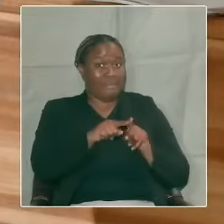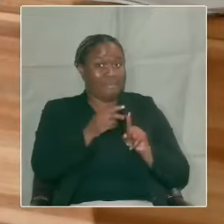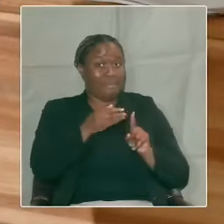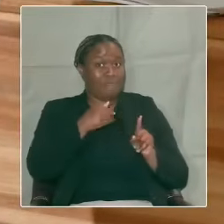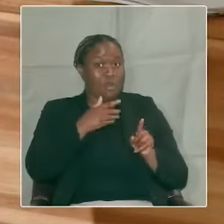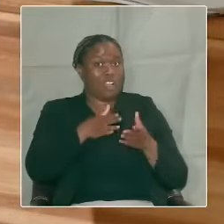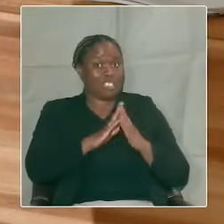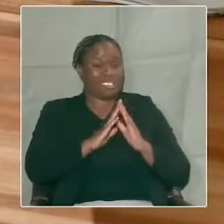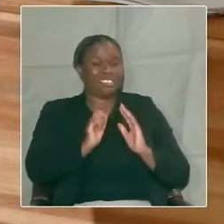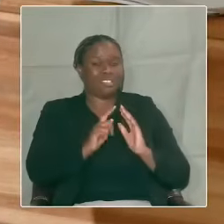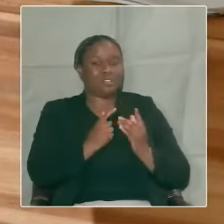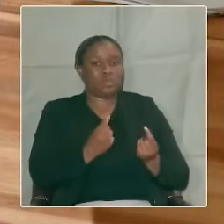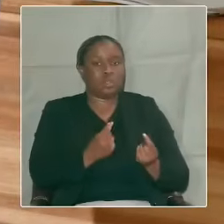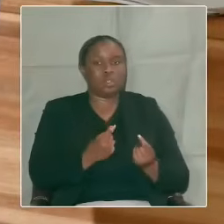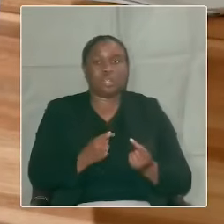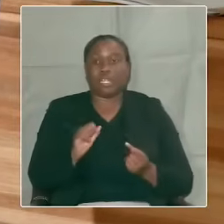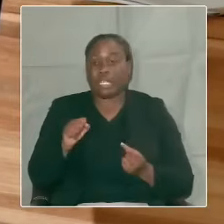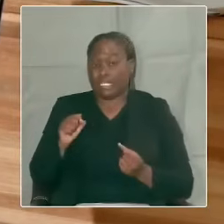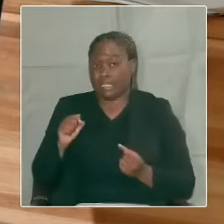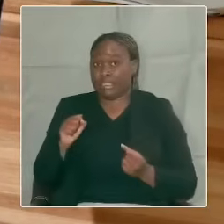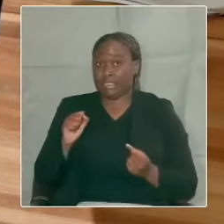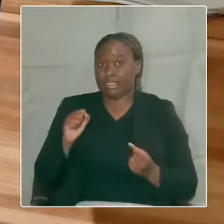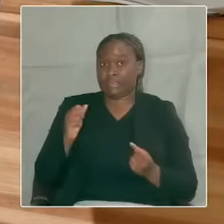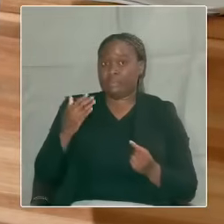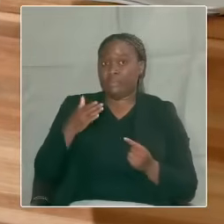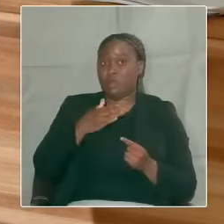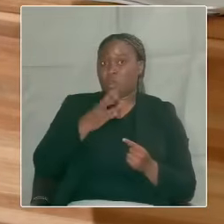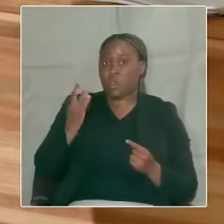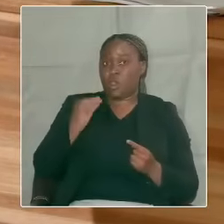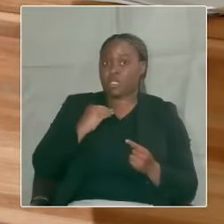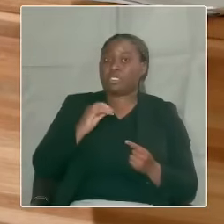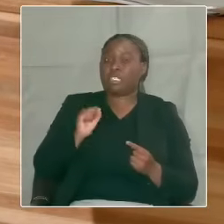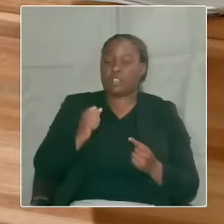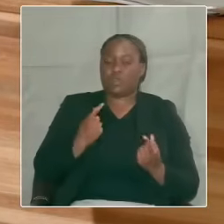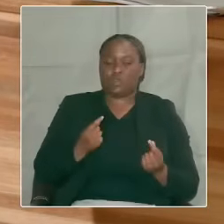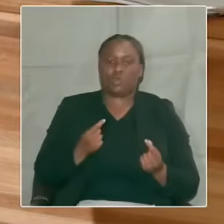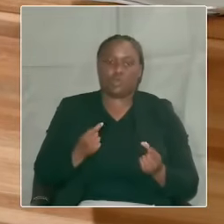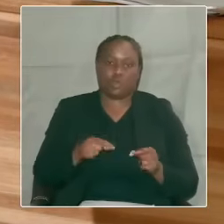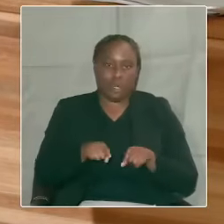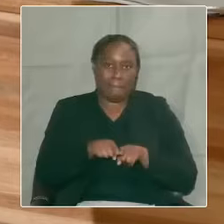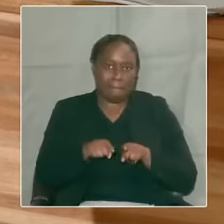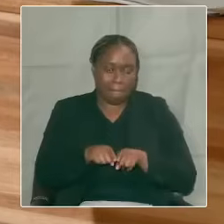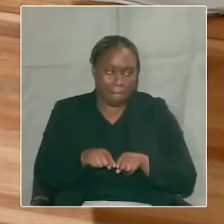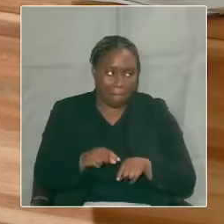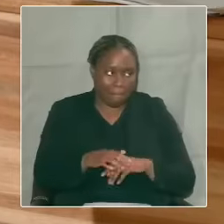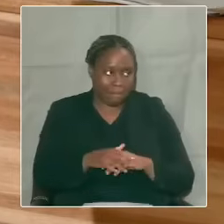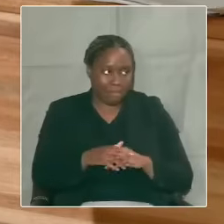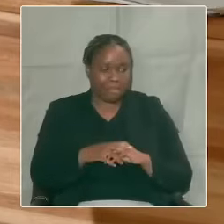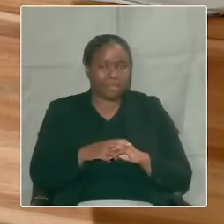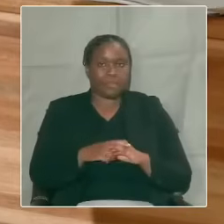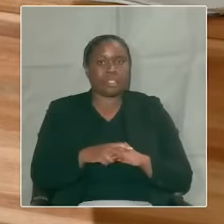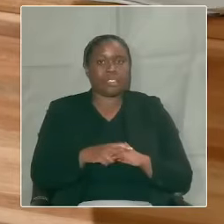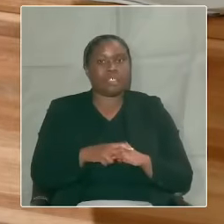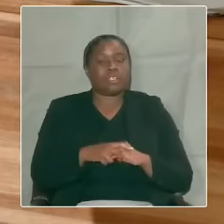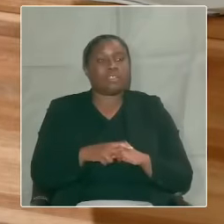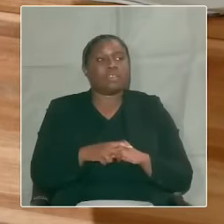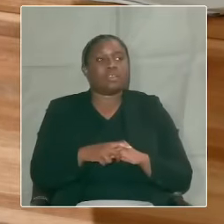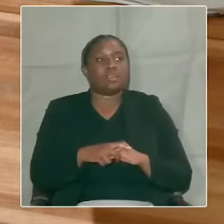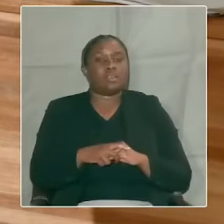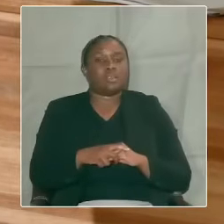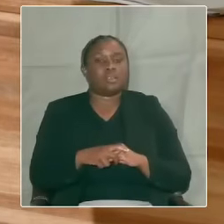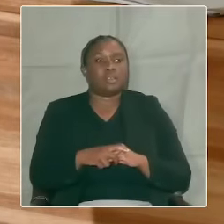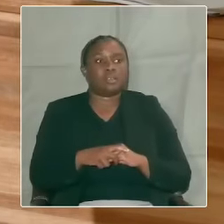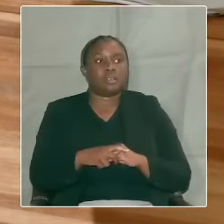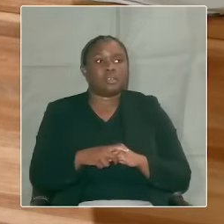in line with the earlier request. Okay. When we deal with some of the relevant aspects